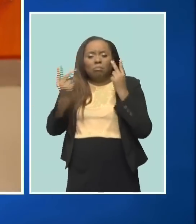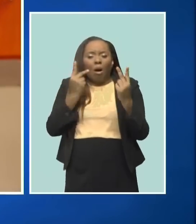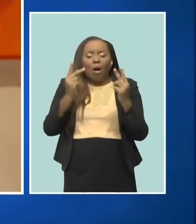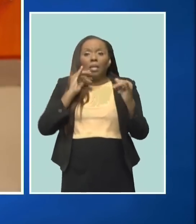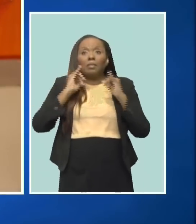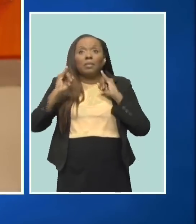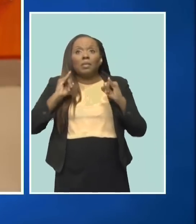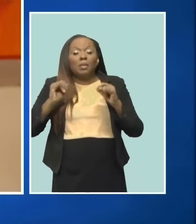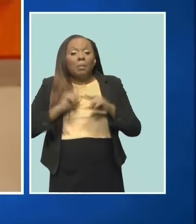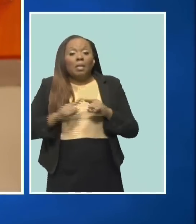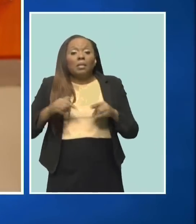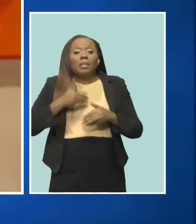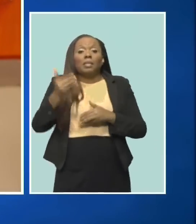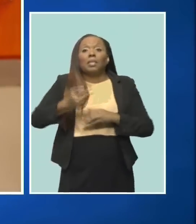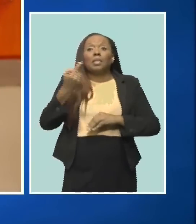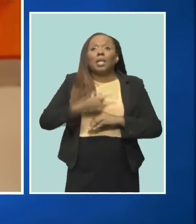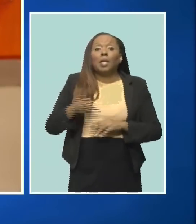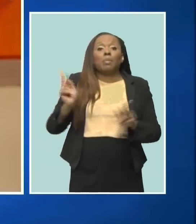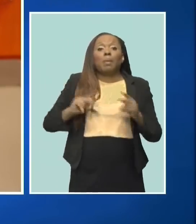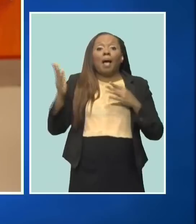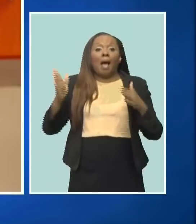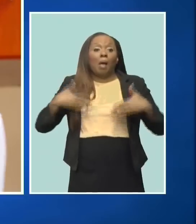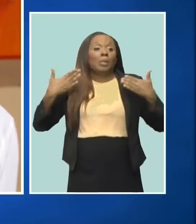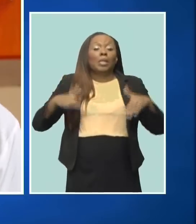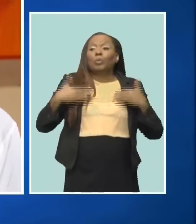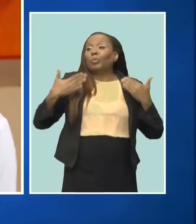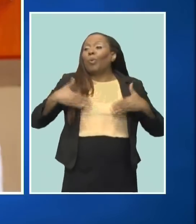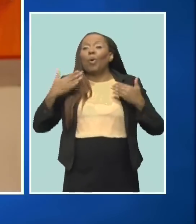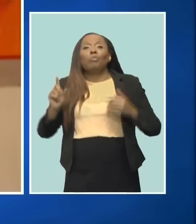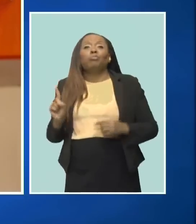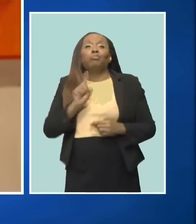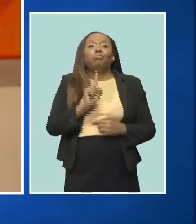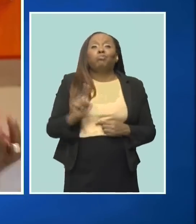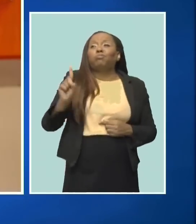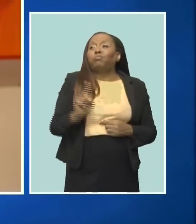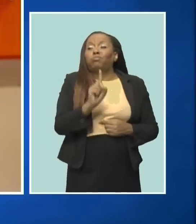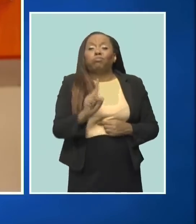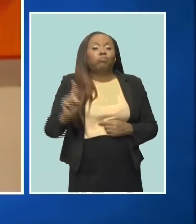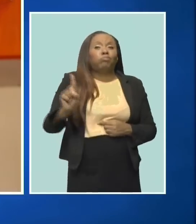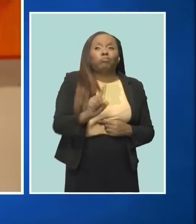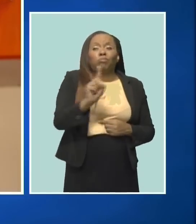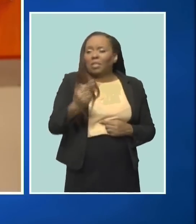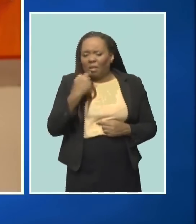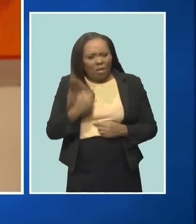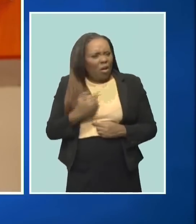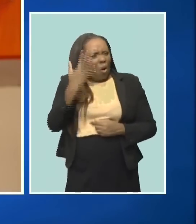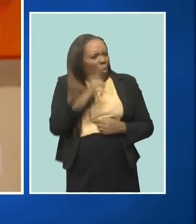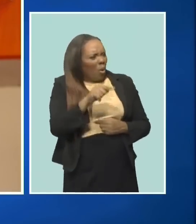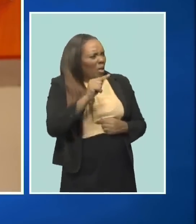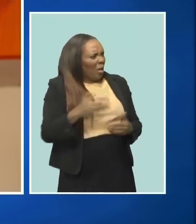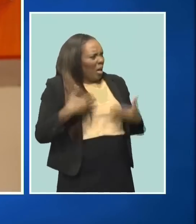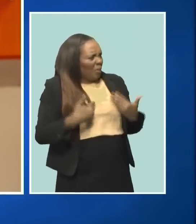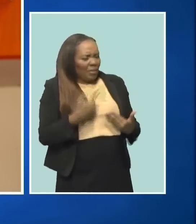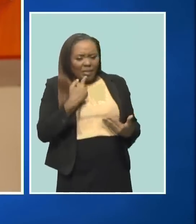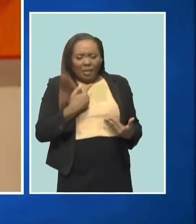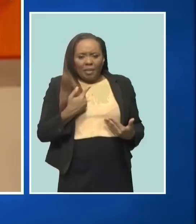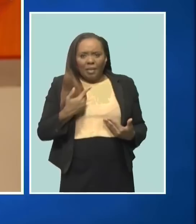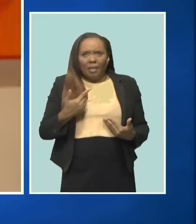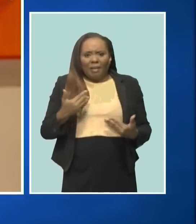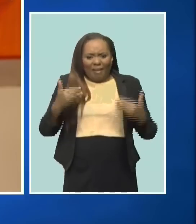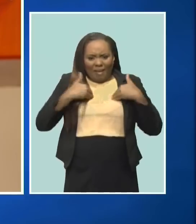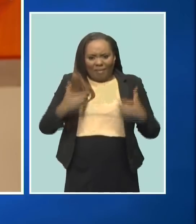next day were happy, walking up and down. And then they were asked, but look, why are you happy? They said, we have